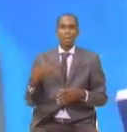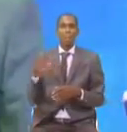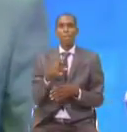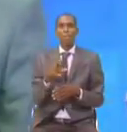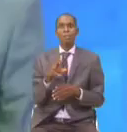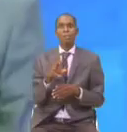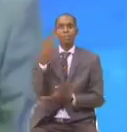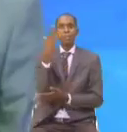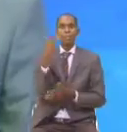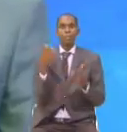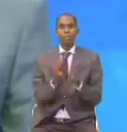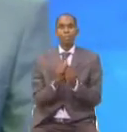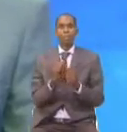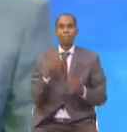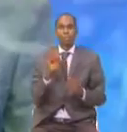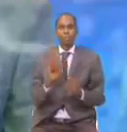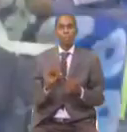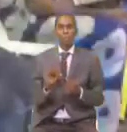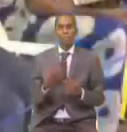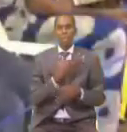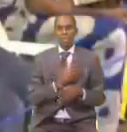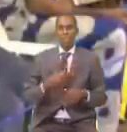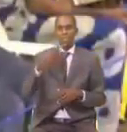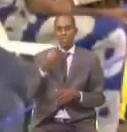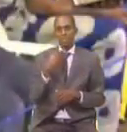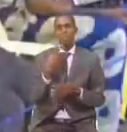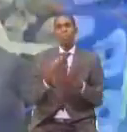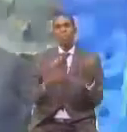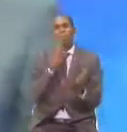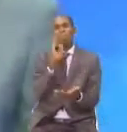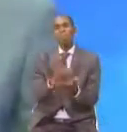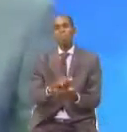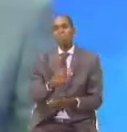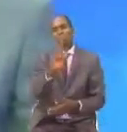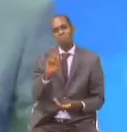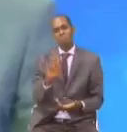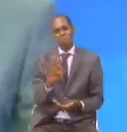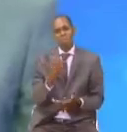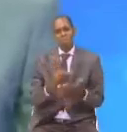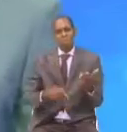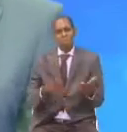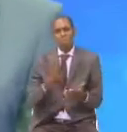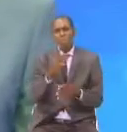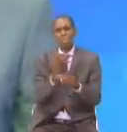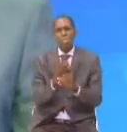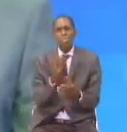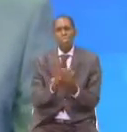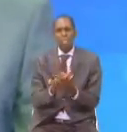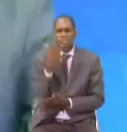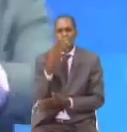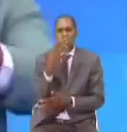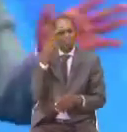them, he looked at them and he said, what is that? Where's that coming from? What do you want to do